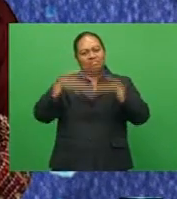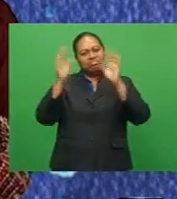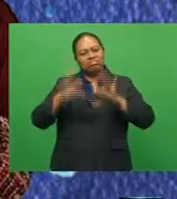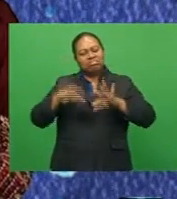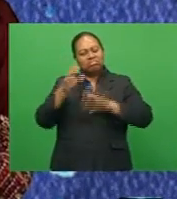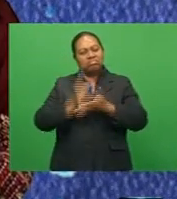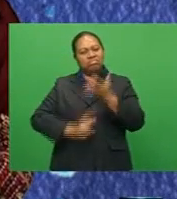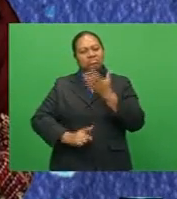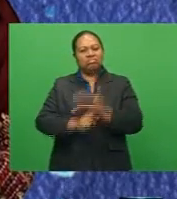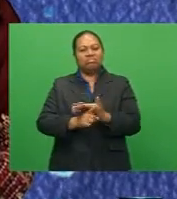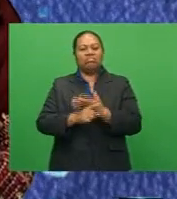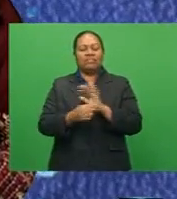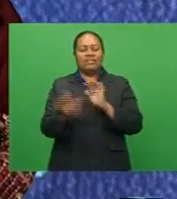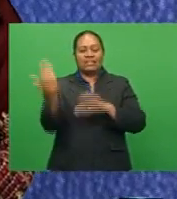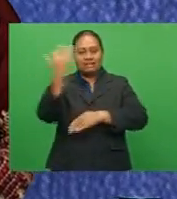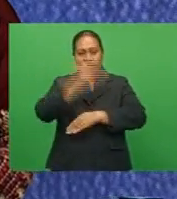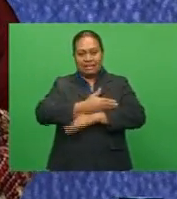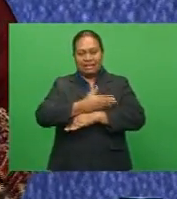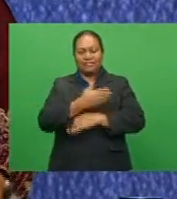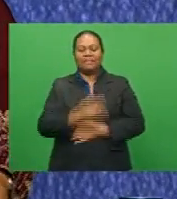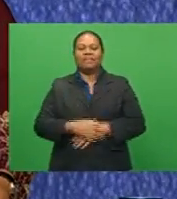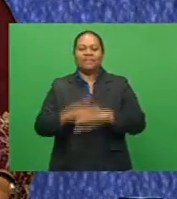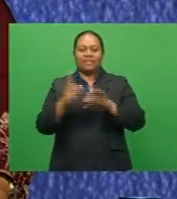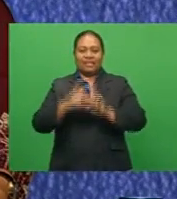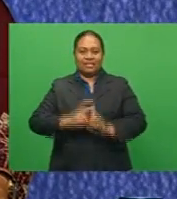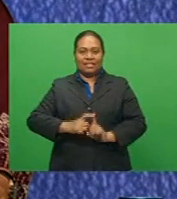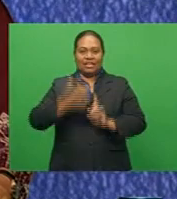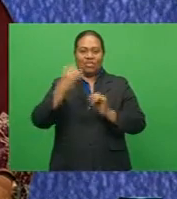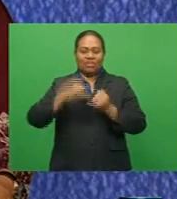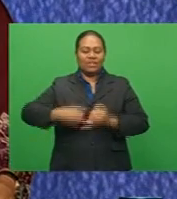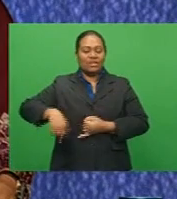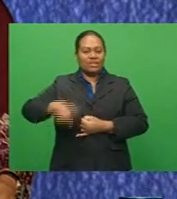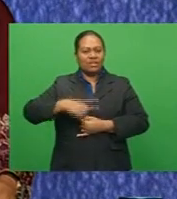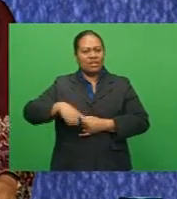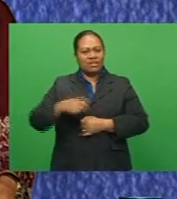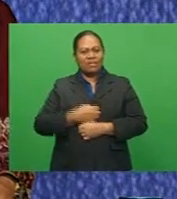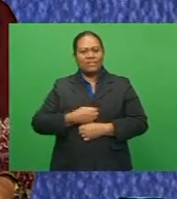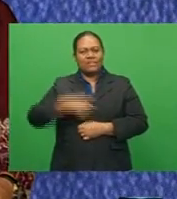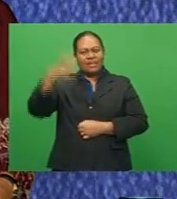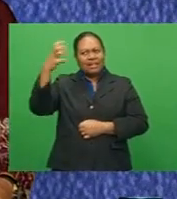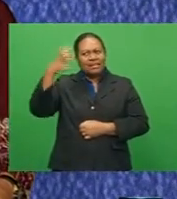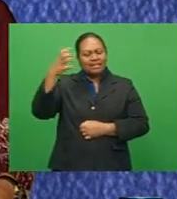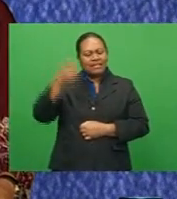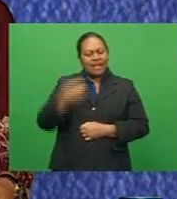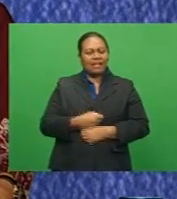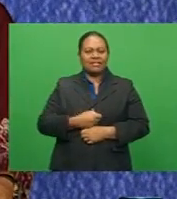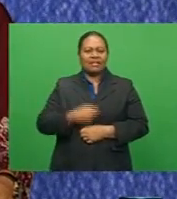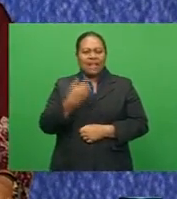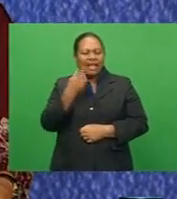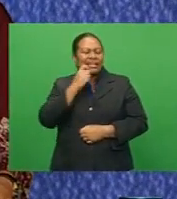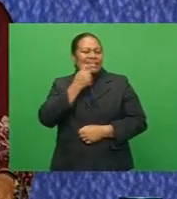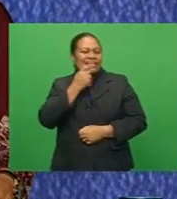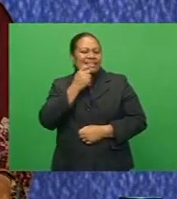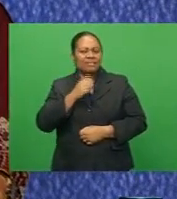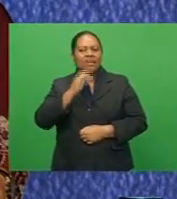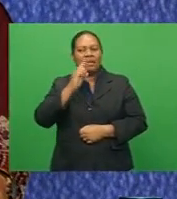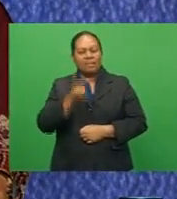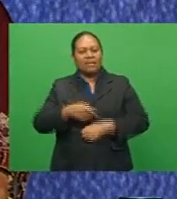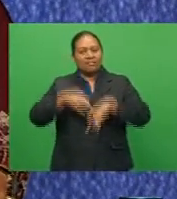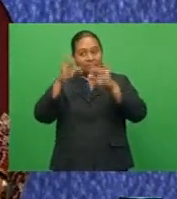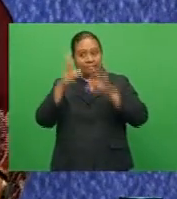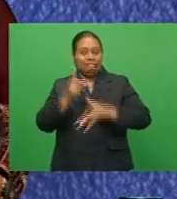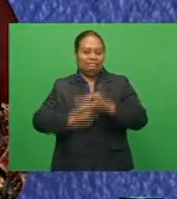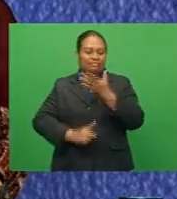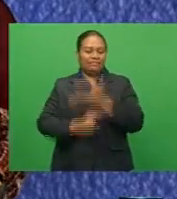later part of night. Eastwards from Peck Harbour to Suva, the sun shone for a bit before grumpy showers took